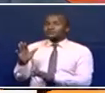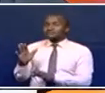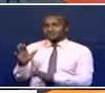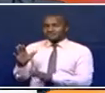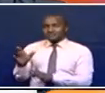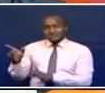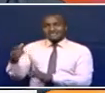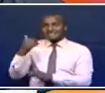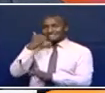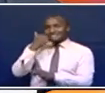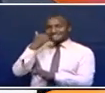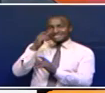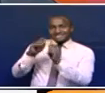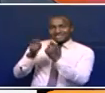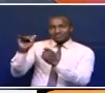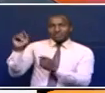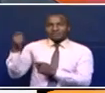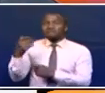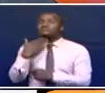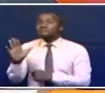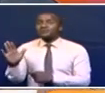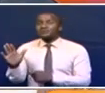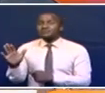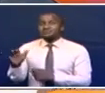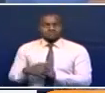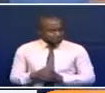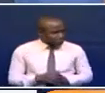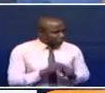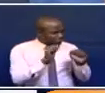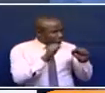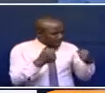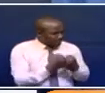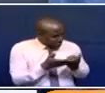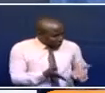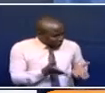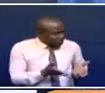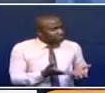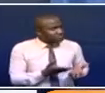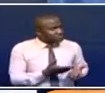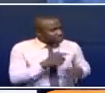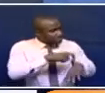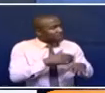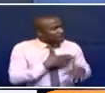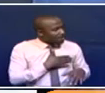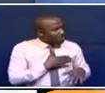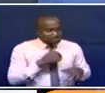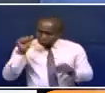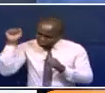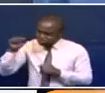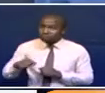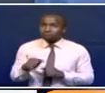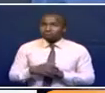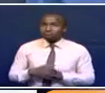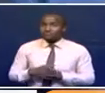this disease from Kenya. Yeah. So this is important. Can it happen in our generation, in our time? Yes, yes. The